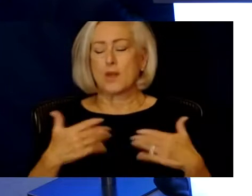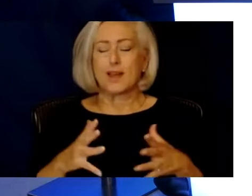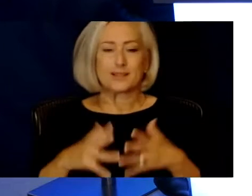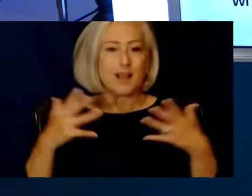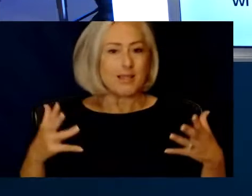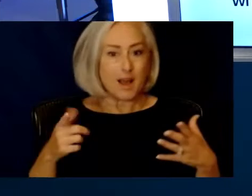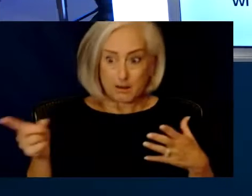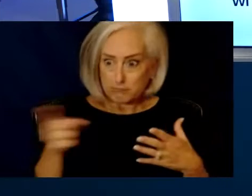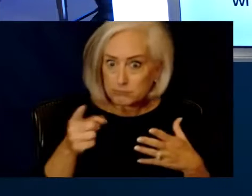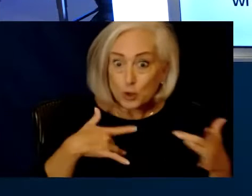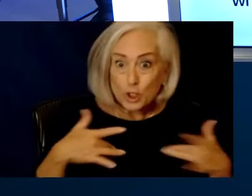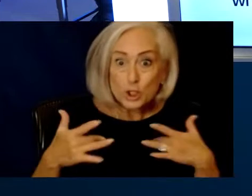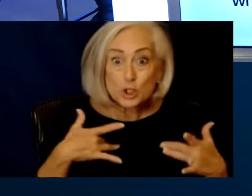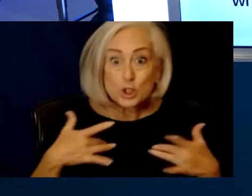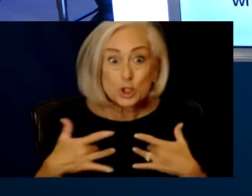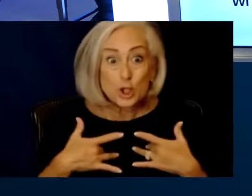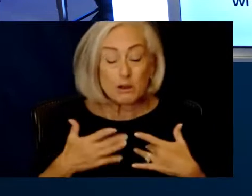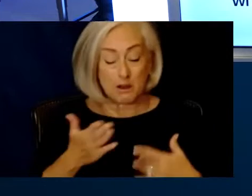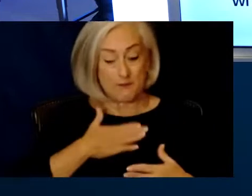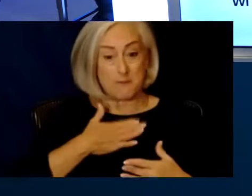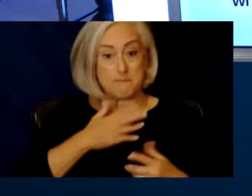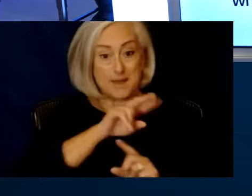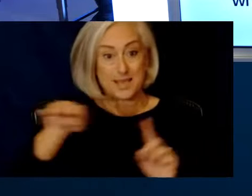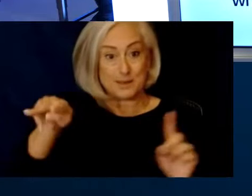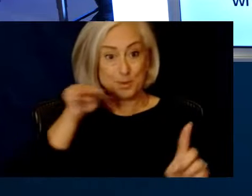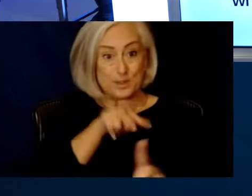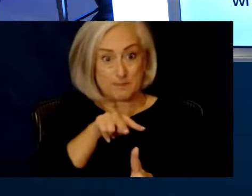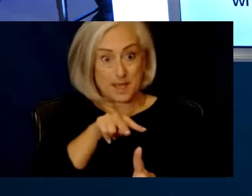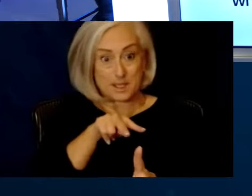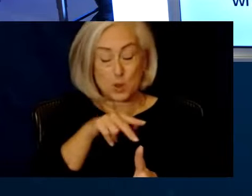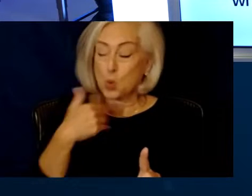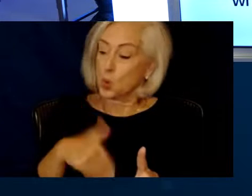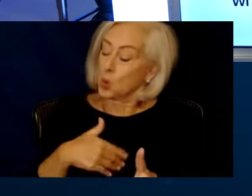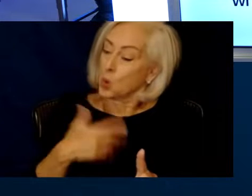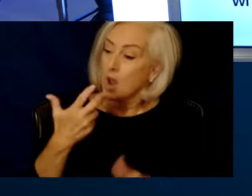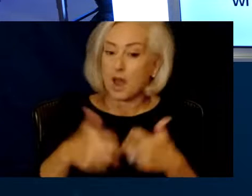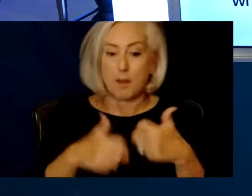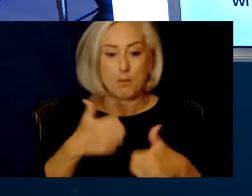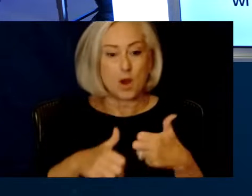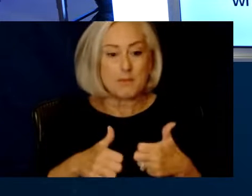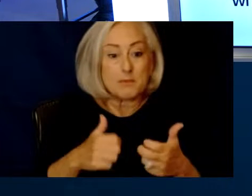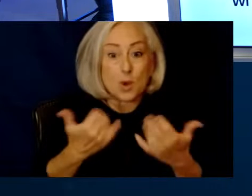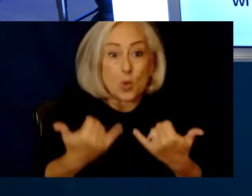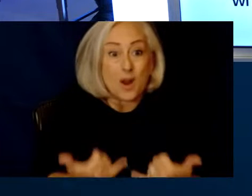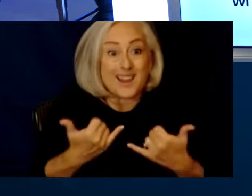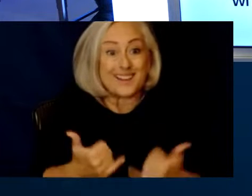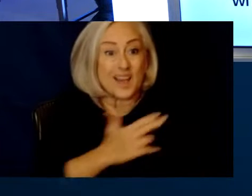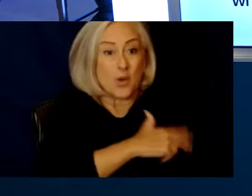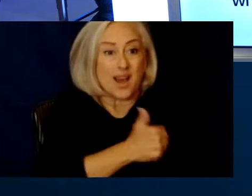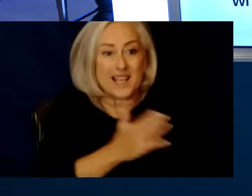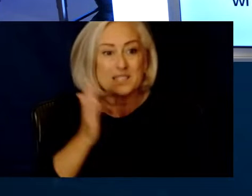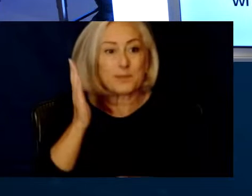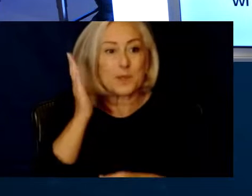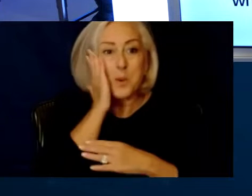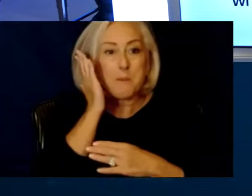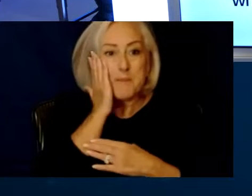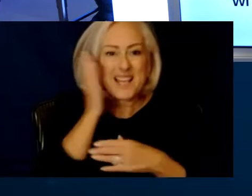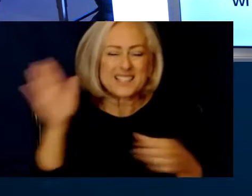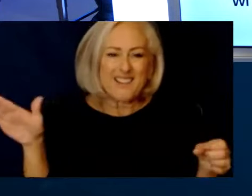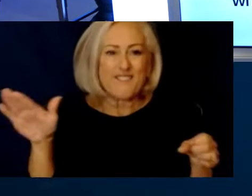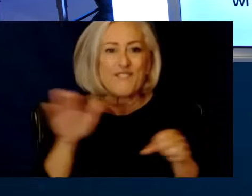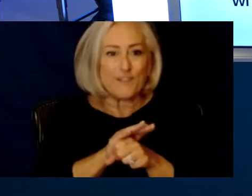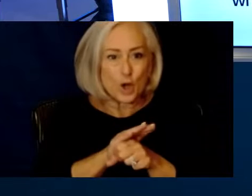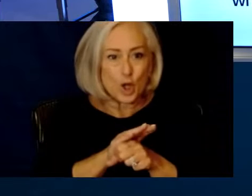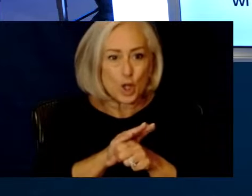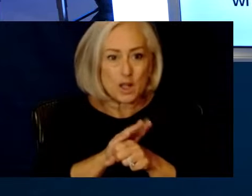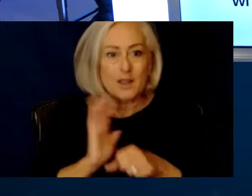think that from my standpoint, I'd say that's a problem because hospital beds right now are full. Our hospital is full, and